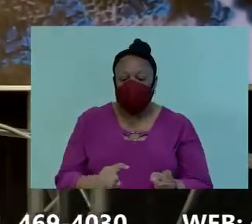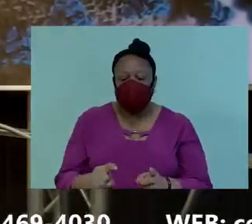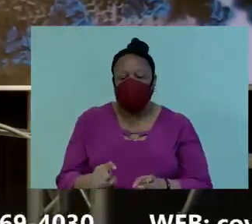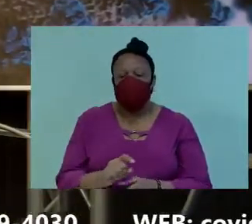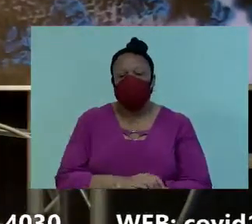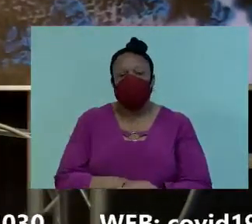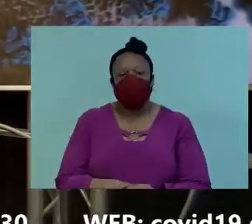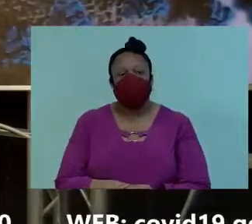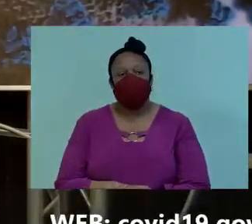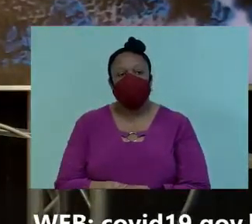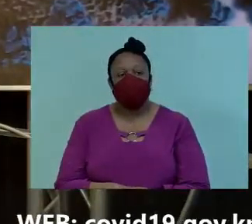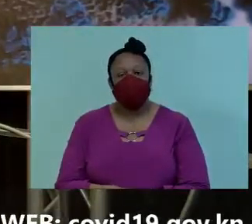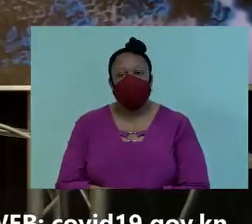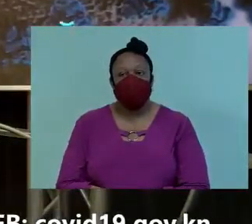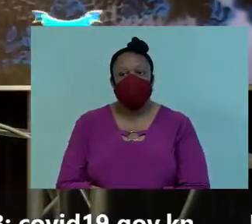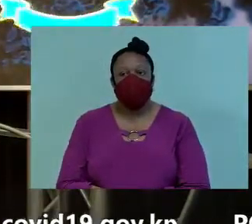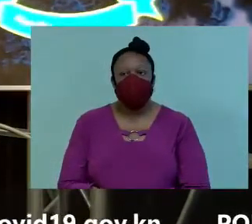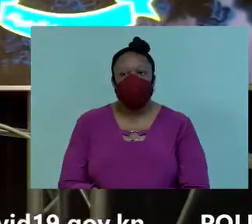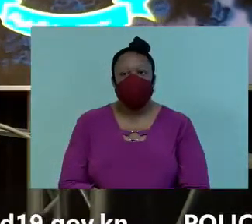responsibilities.